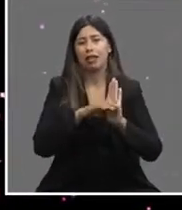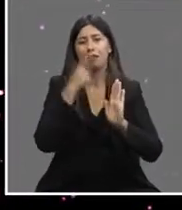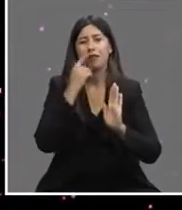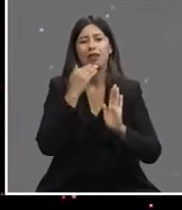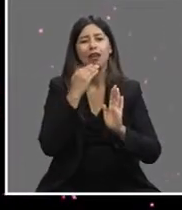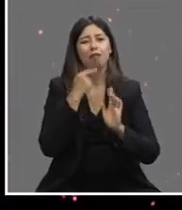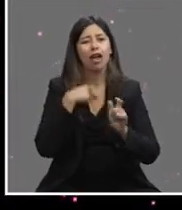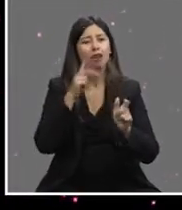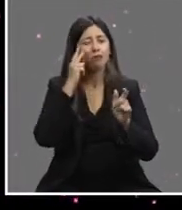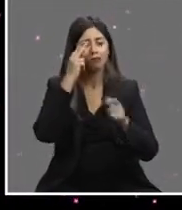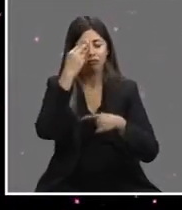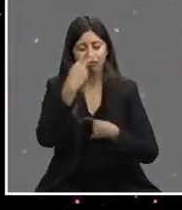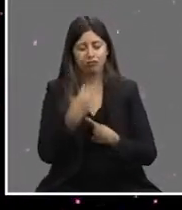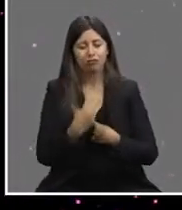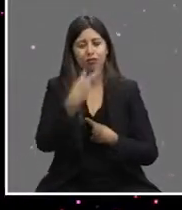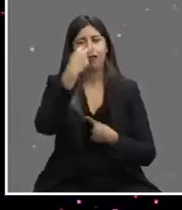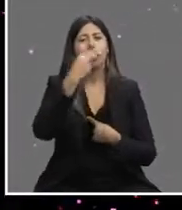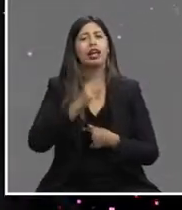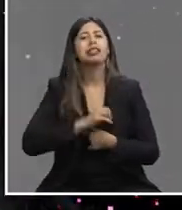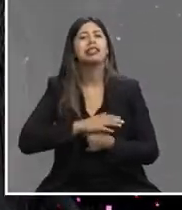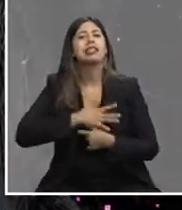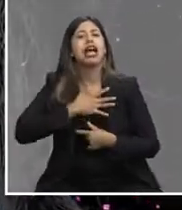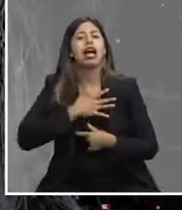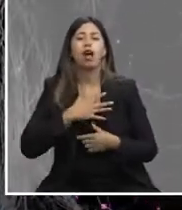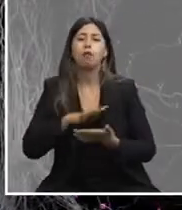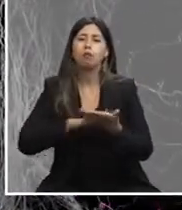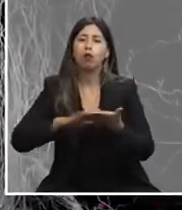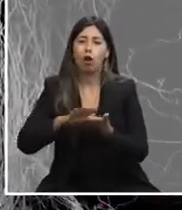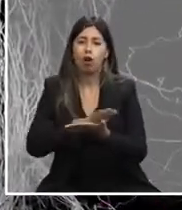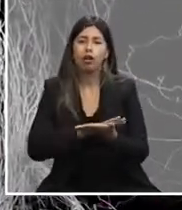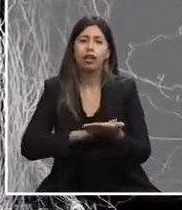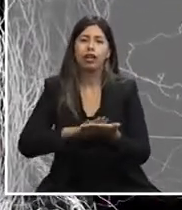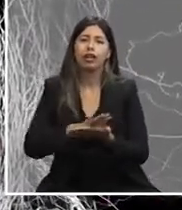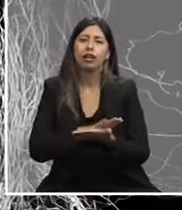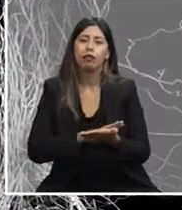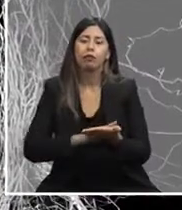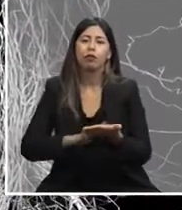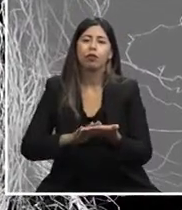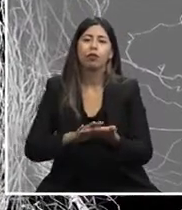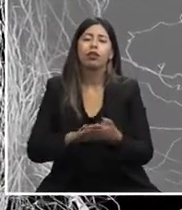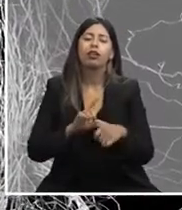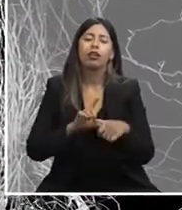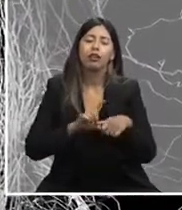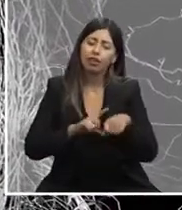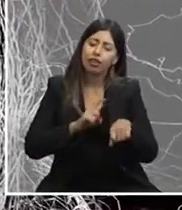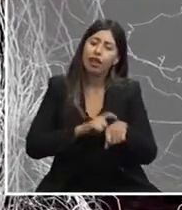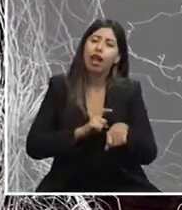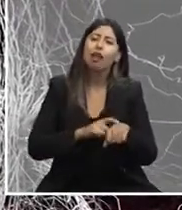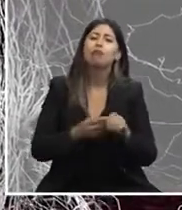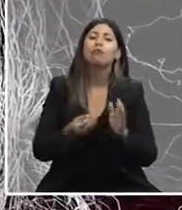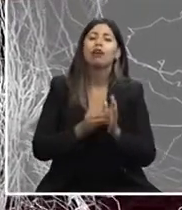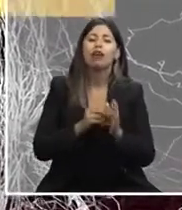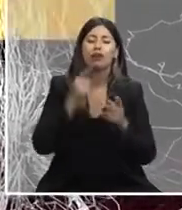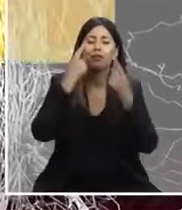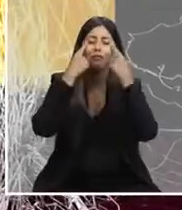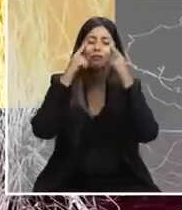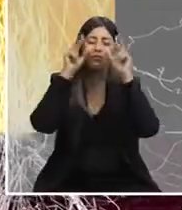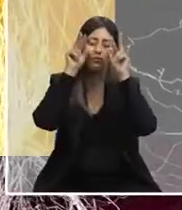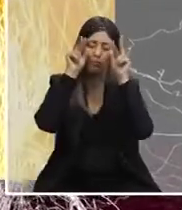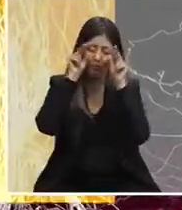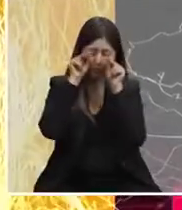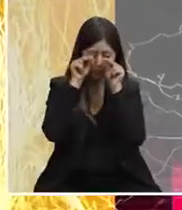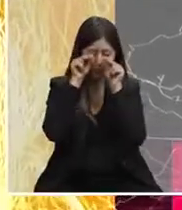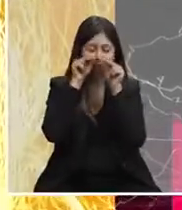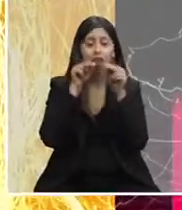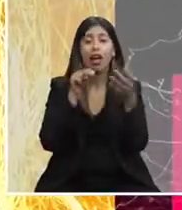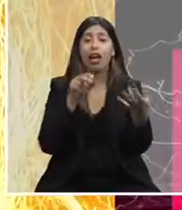taking more time, closing our eyes, turning off the screens, chewing for a long time while becoming aware of the flavors.